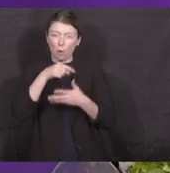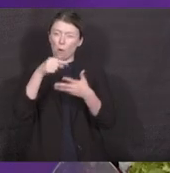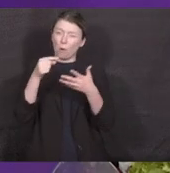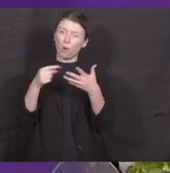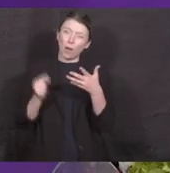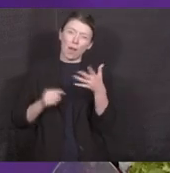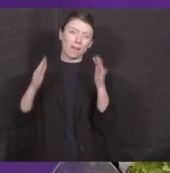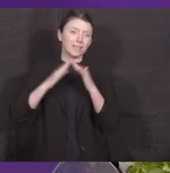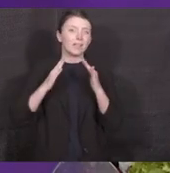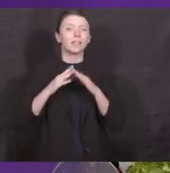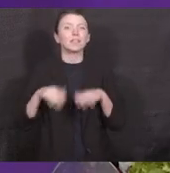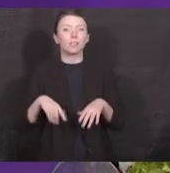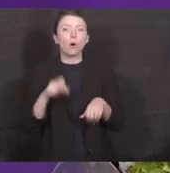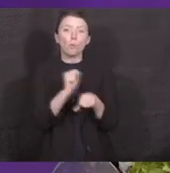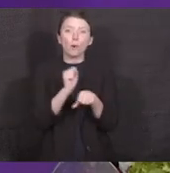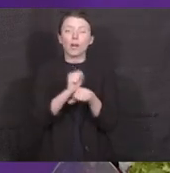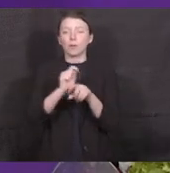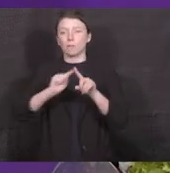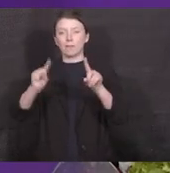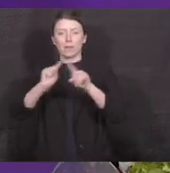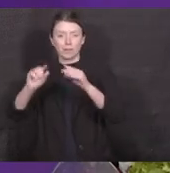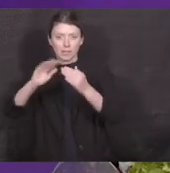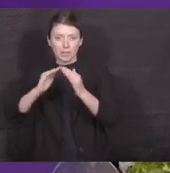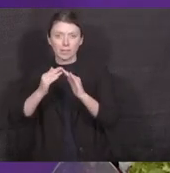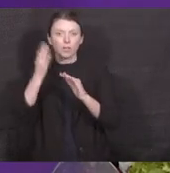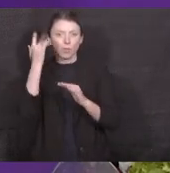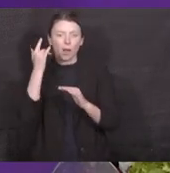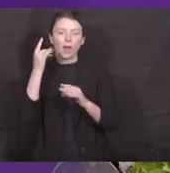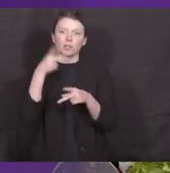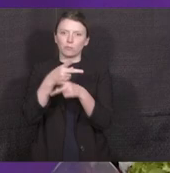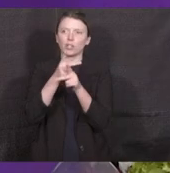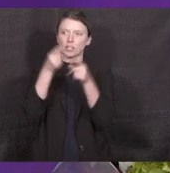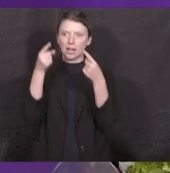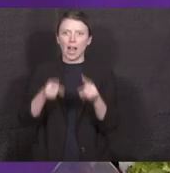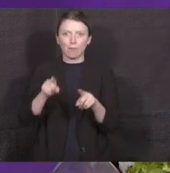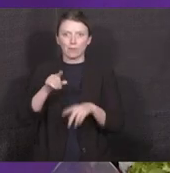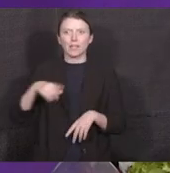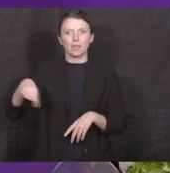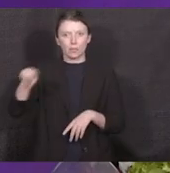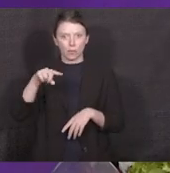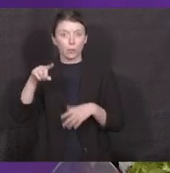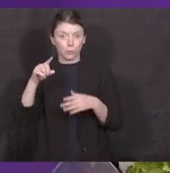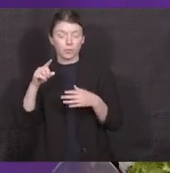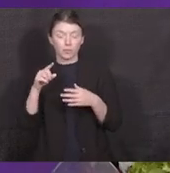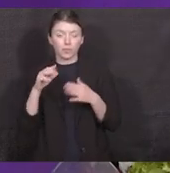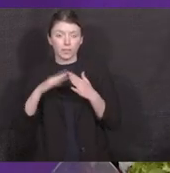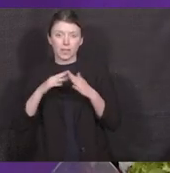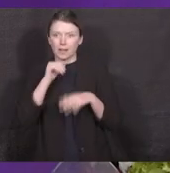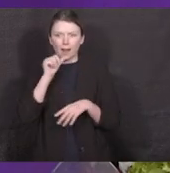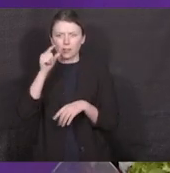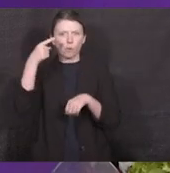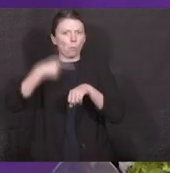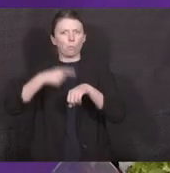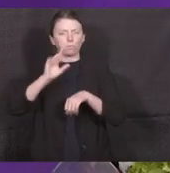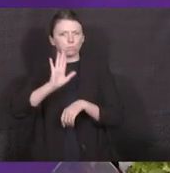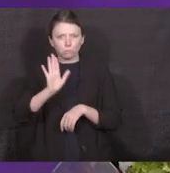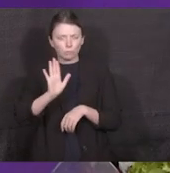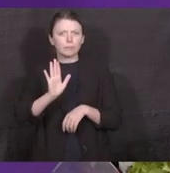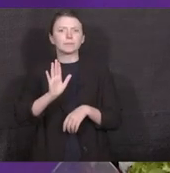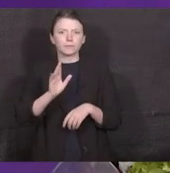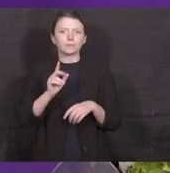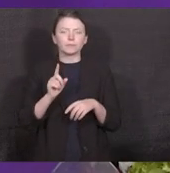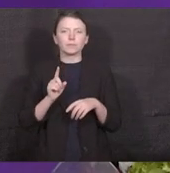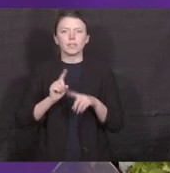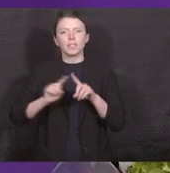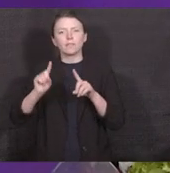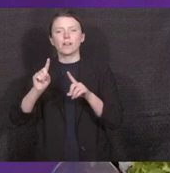sorts of people in all sorts of cities because productions are happening in those cities, and they don't just happen once, especially a lot of states, you know,